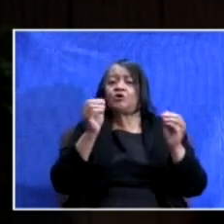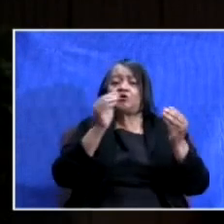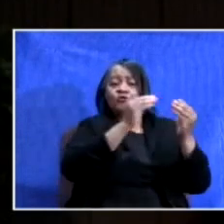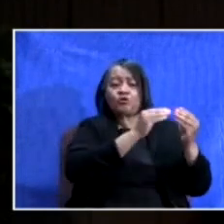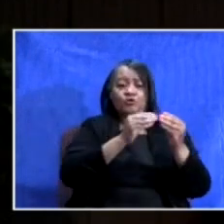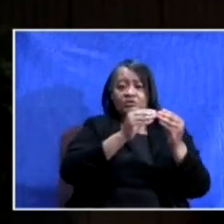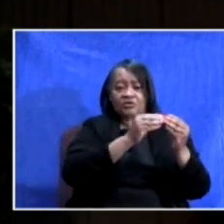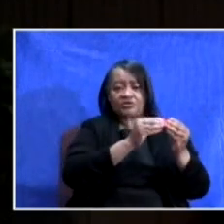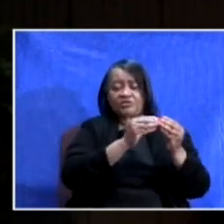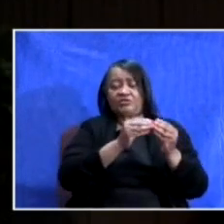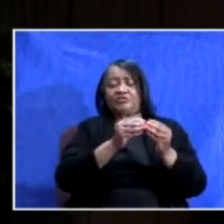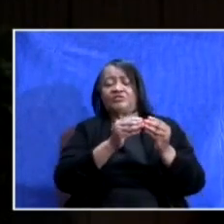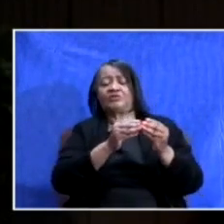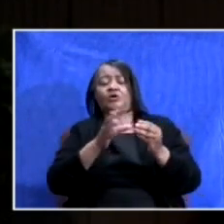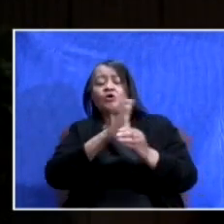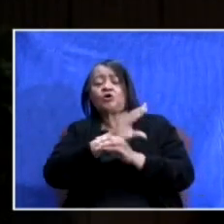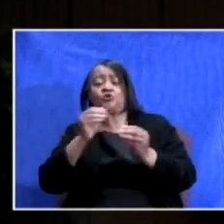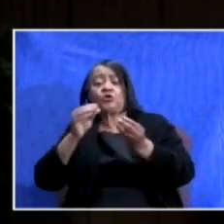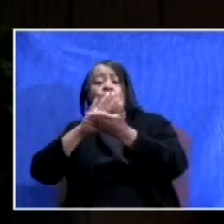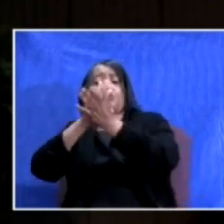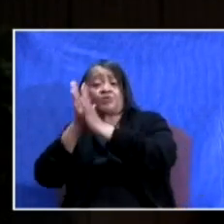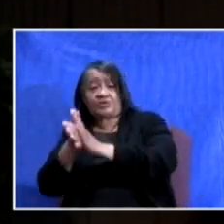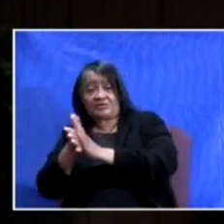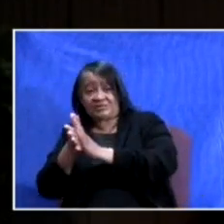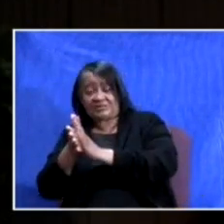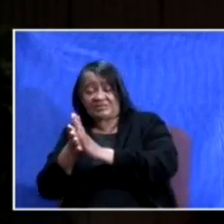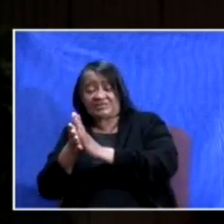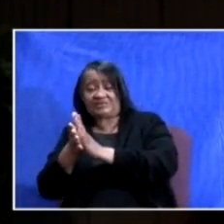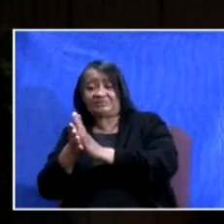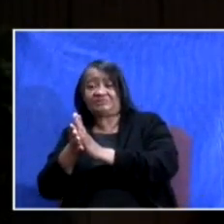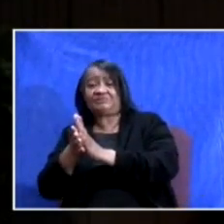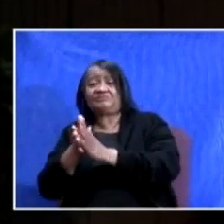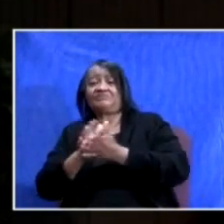Letitia's my niece. The BS must cease.